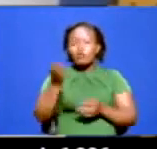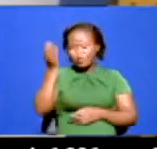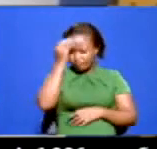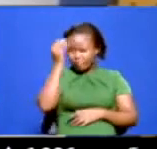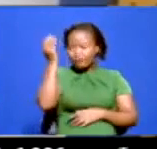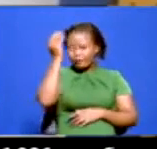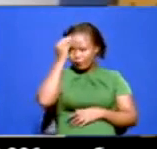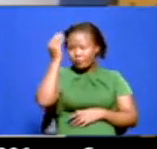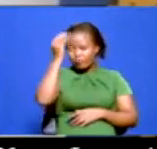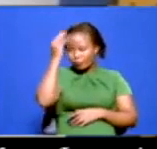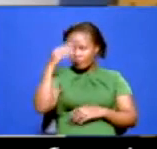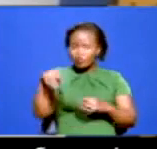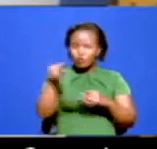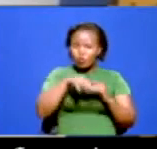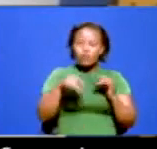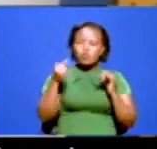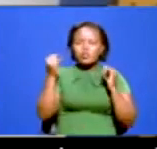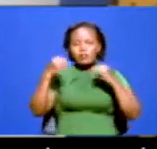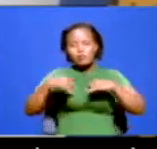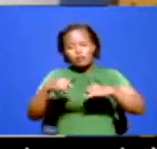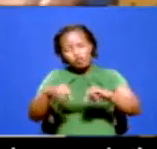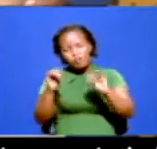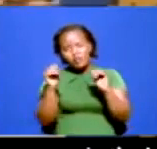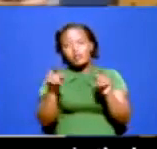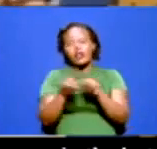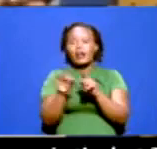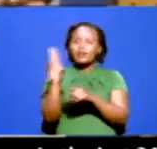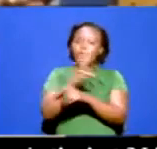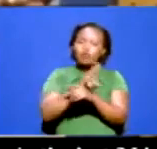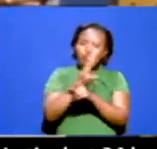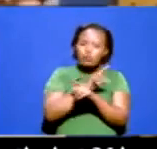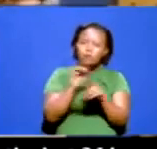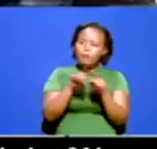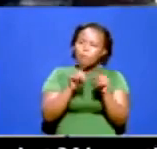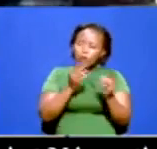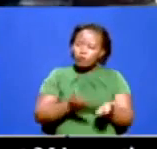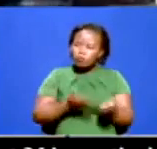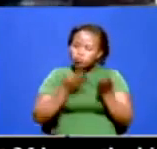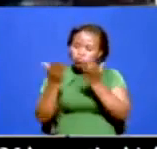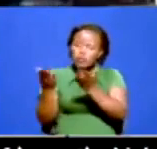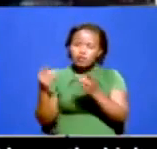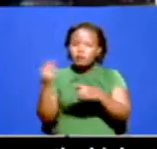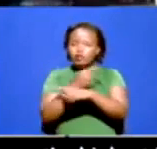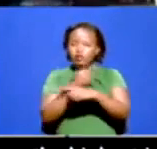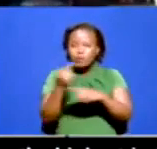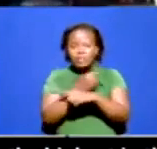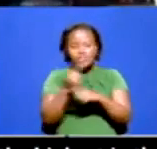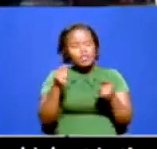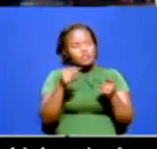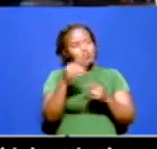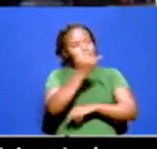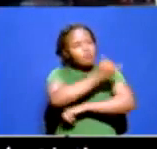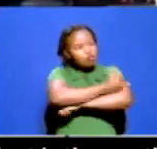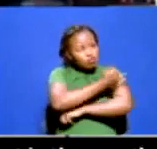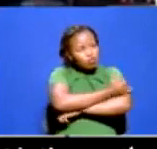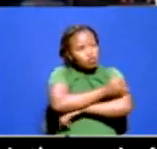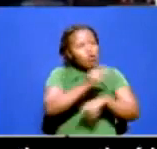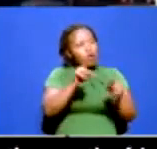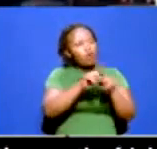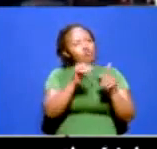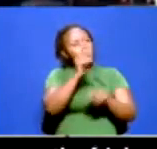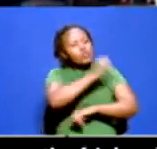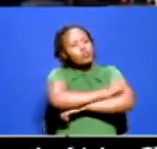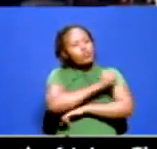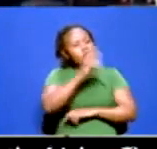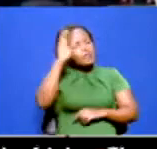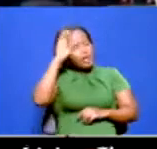translate them into doctrine. We take them to training institutions, to recruit training school in Eldoret. We take them to cadets,